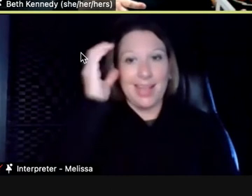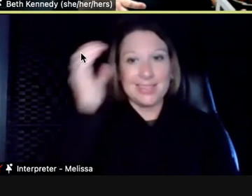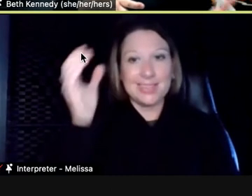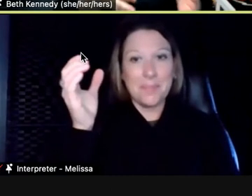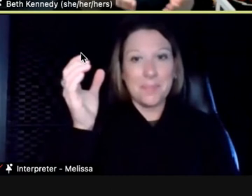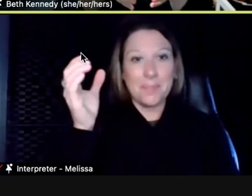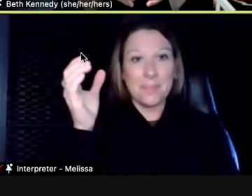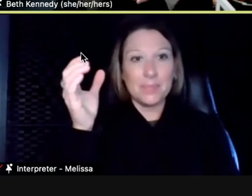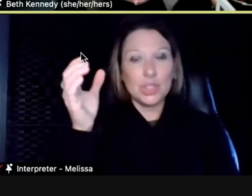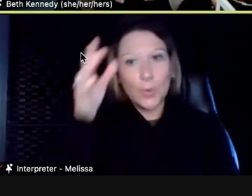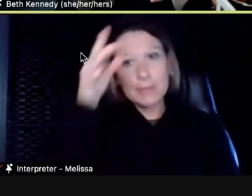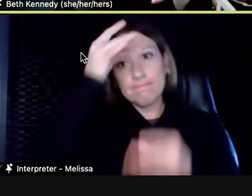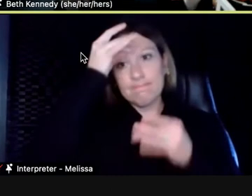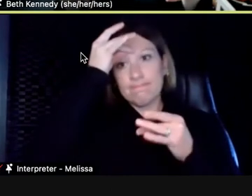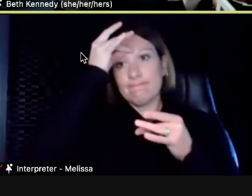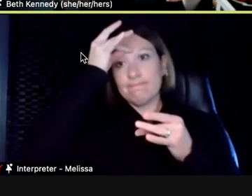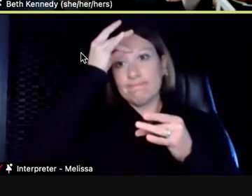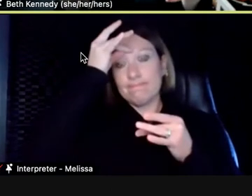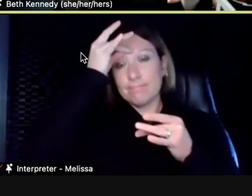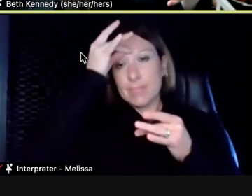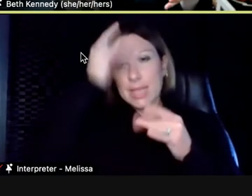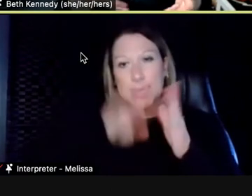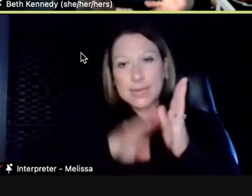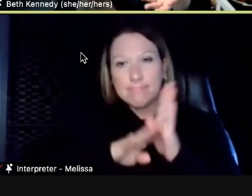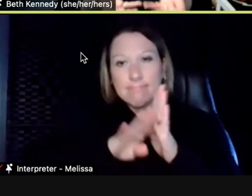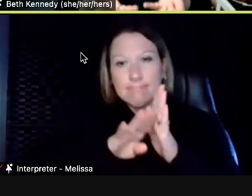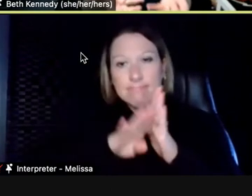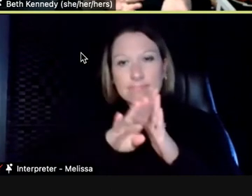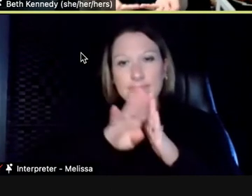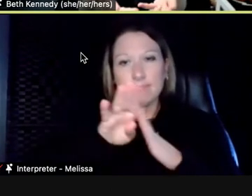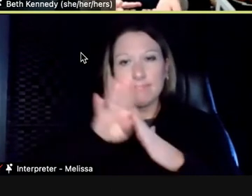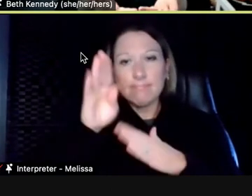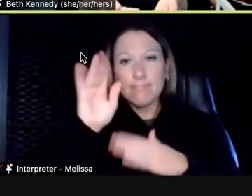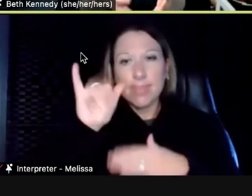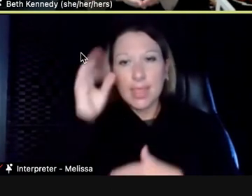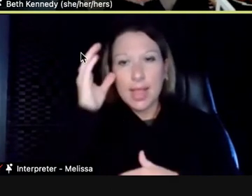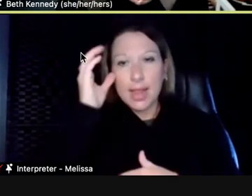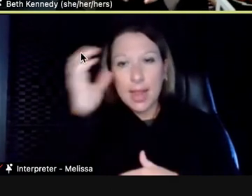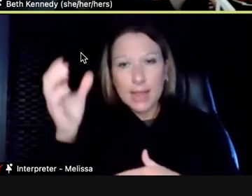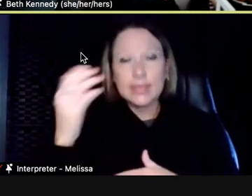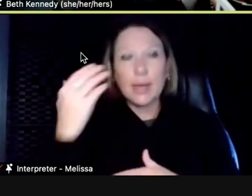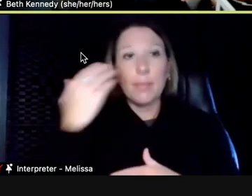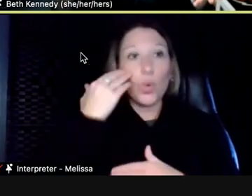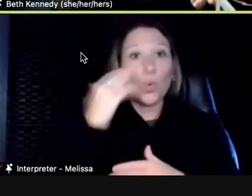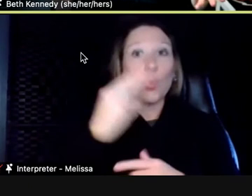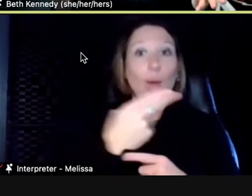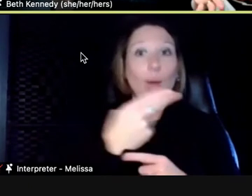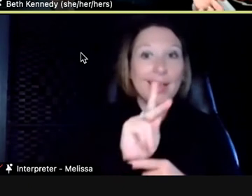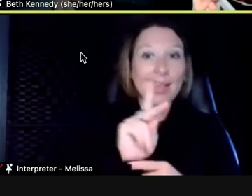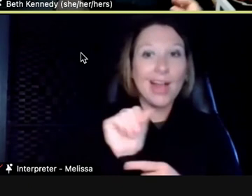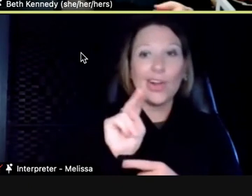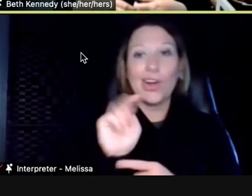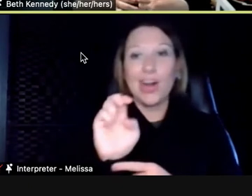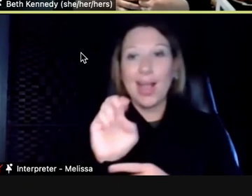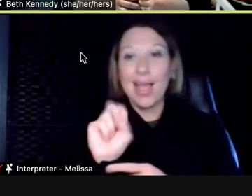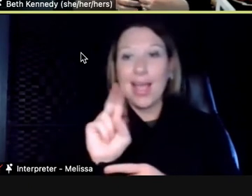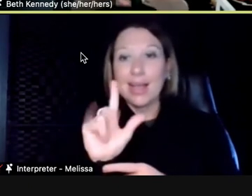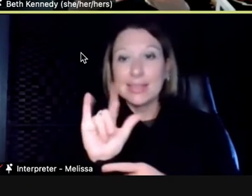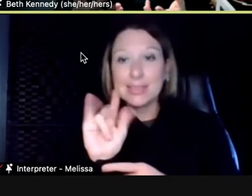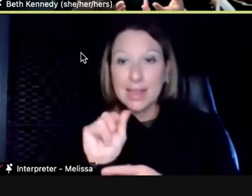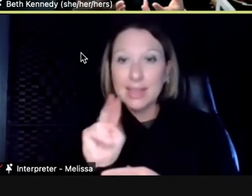information with you and gradually build on the concept. Well, Helen Keller, Anne Sullivan, and then build it out for them in the same